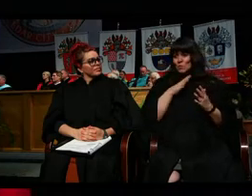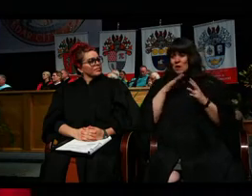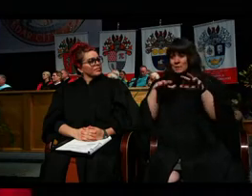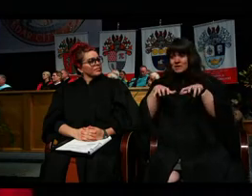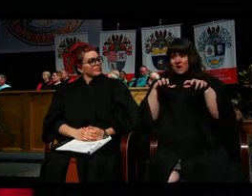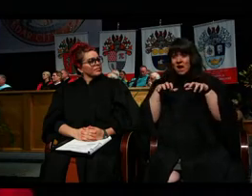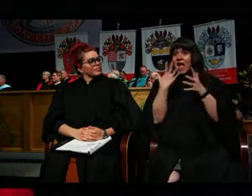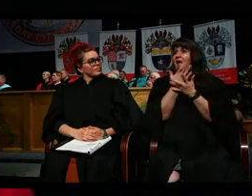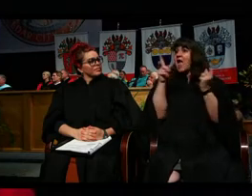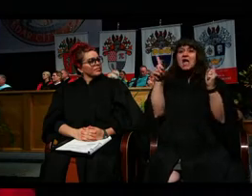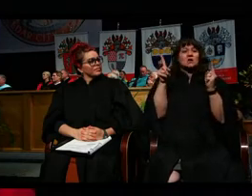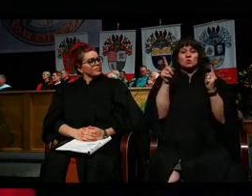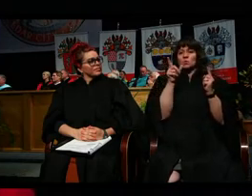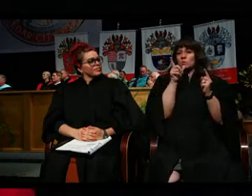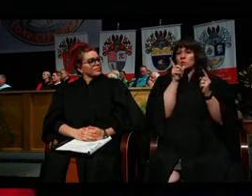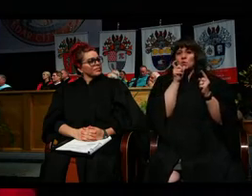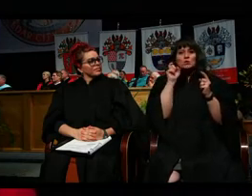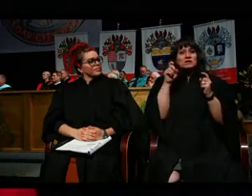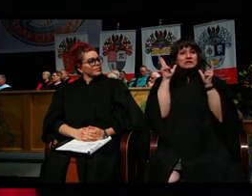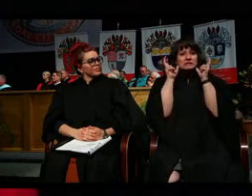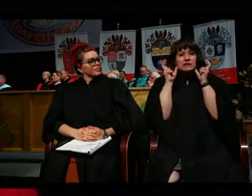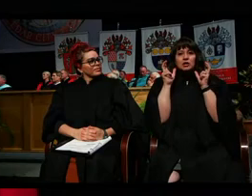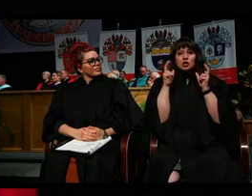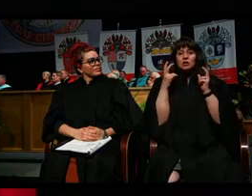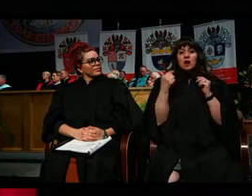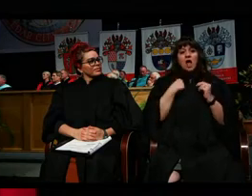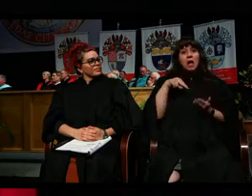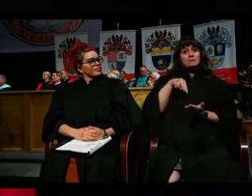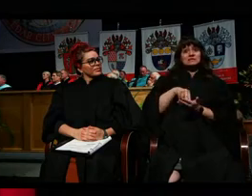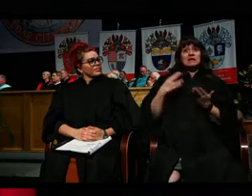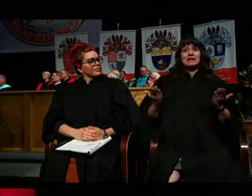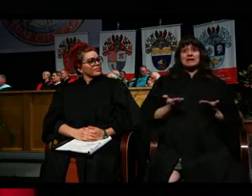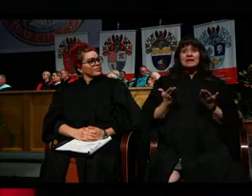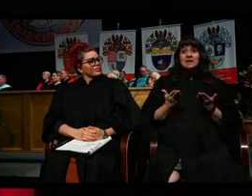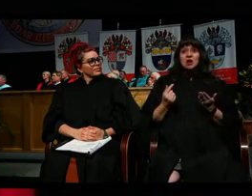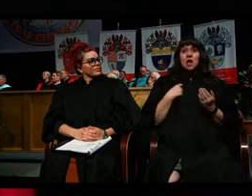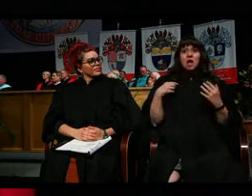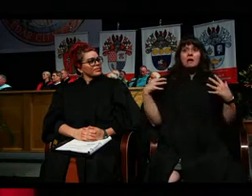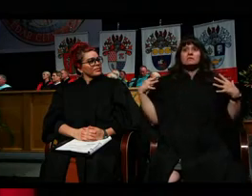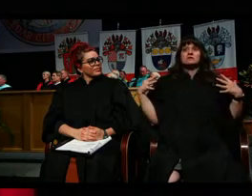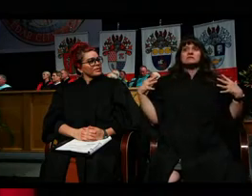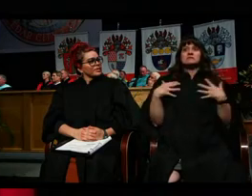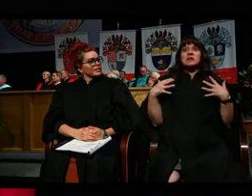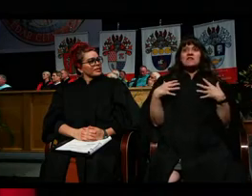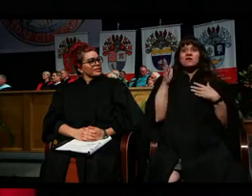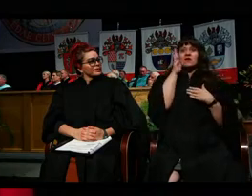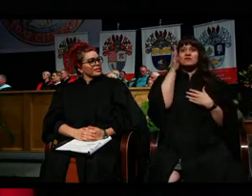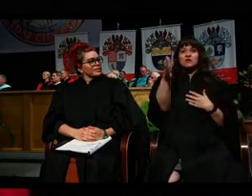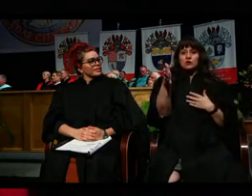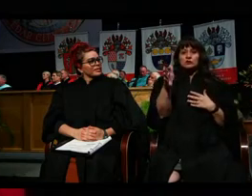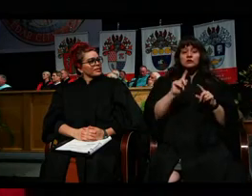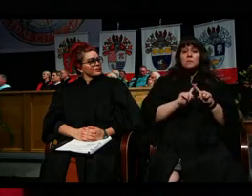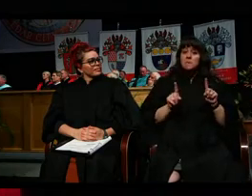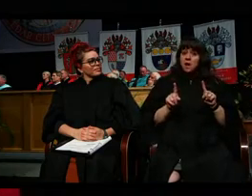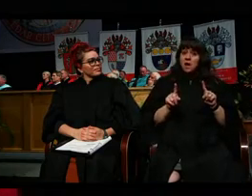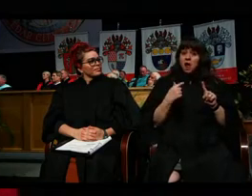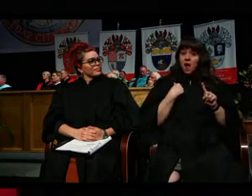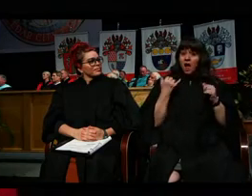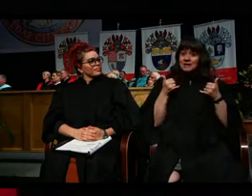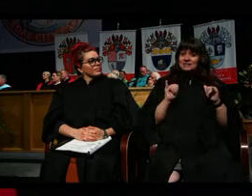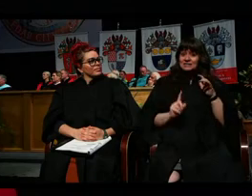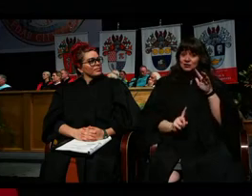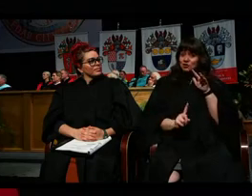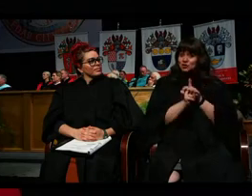needs to hear this, I'm standing in front of you today absolutely terrified of what's ahead, but I still showed up to